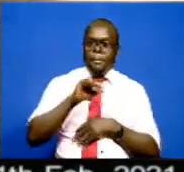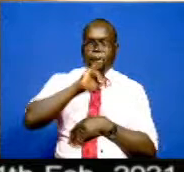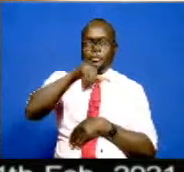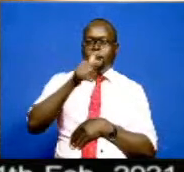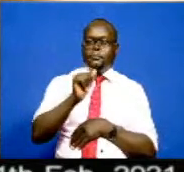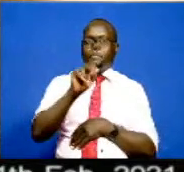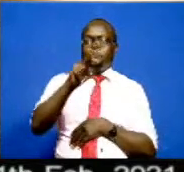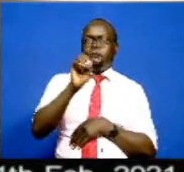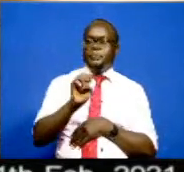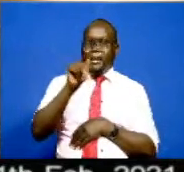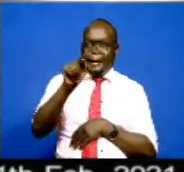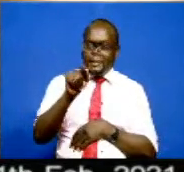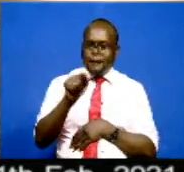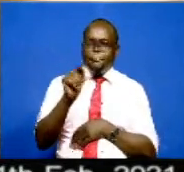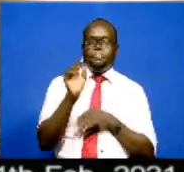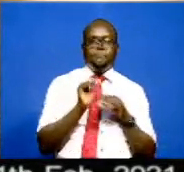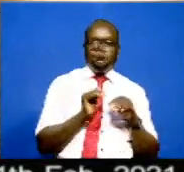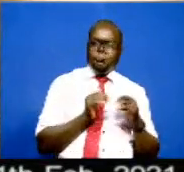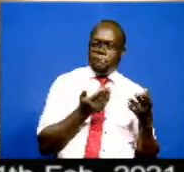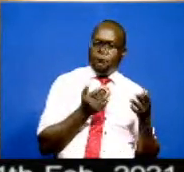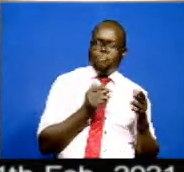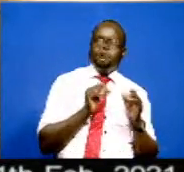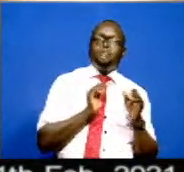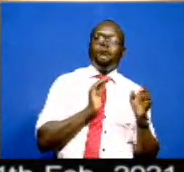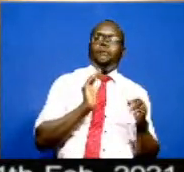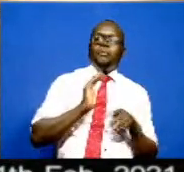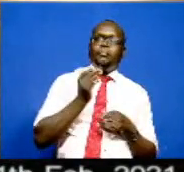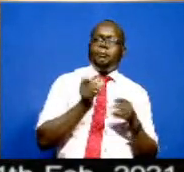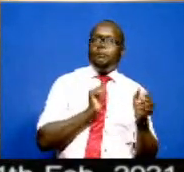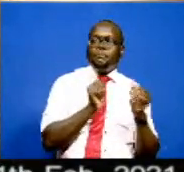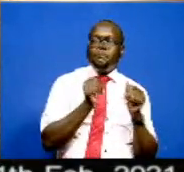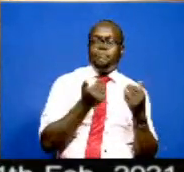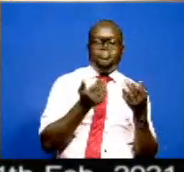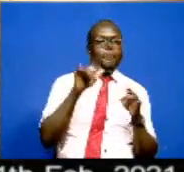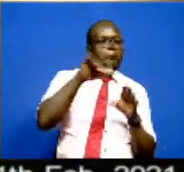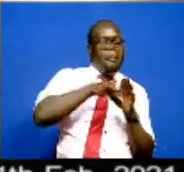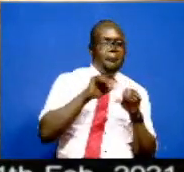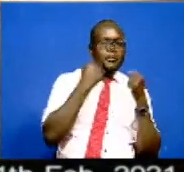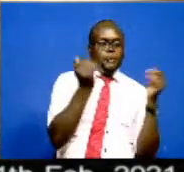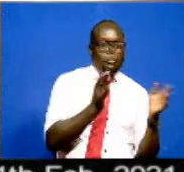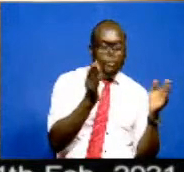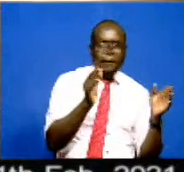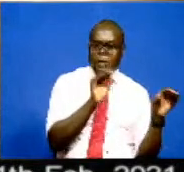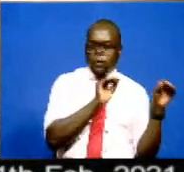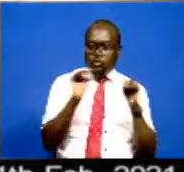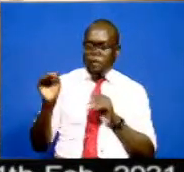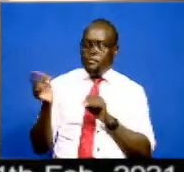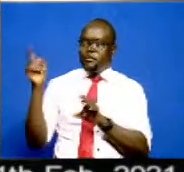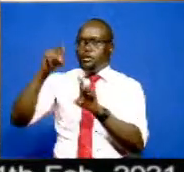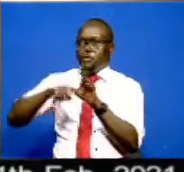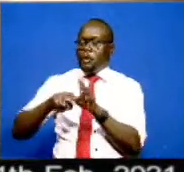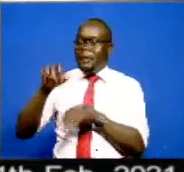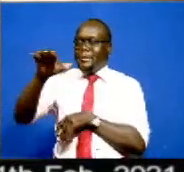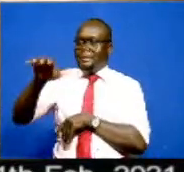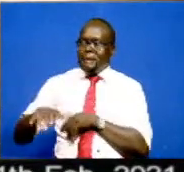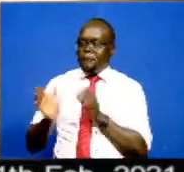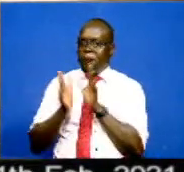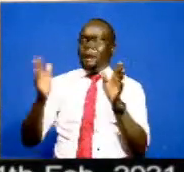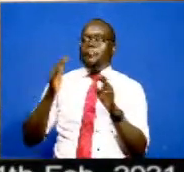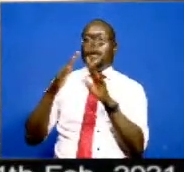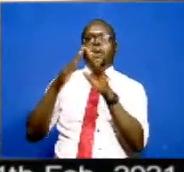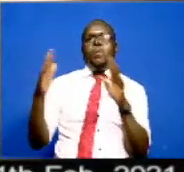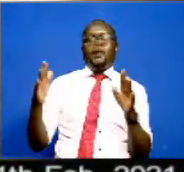Wanyama MP to move from the Departmental Committee on Labor and Social Welfare to the Departmental Committee on Transport, Public Works and